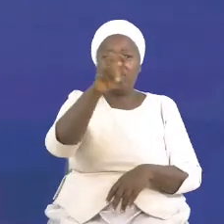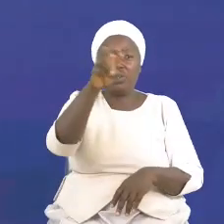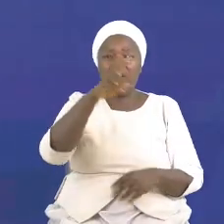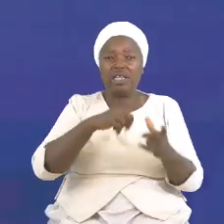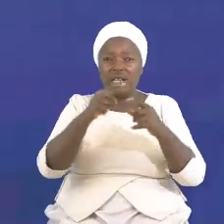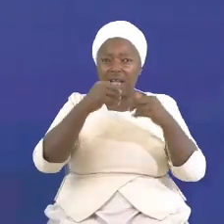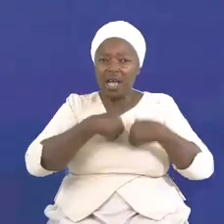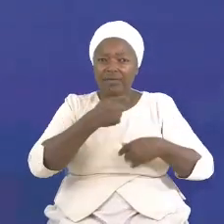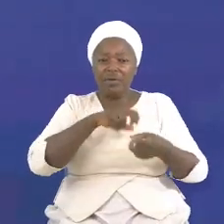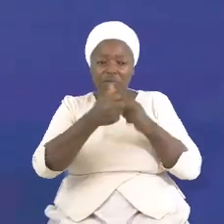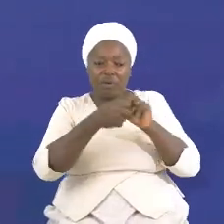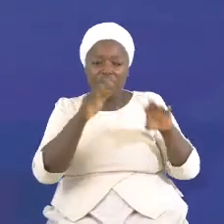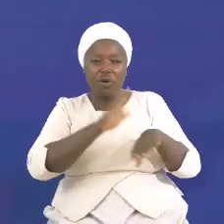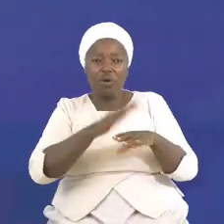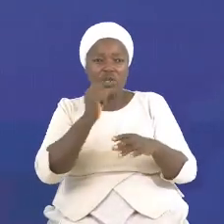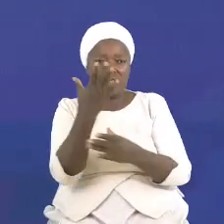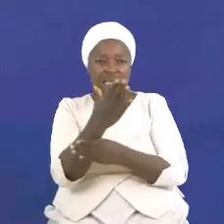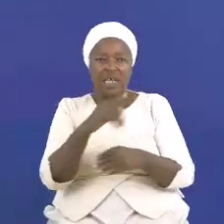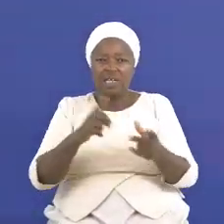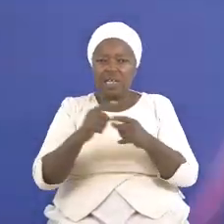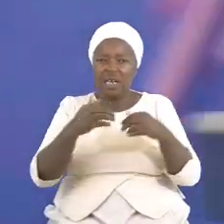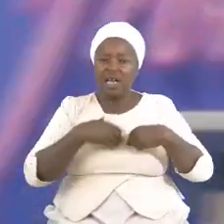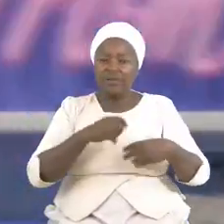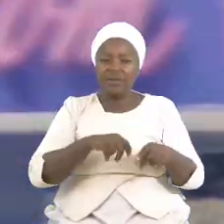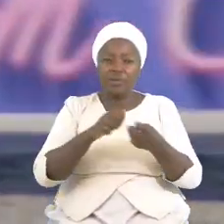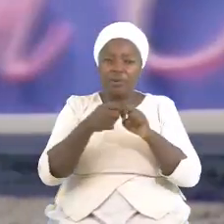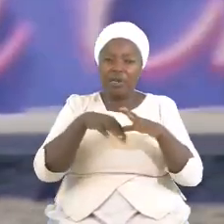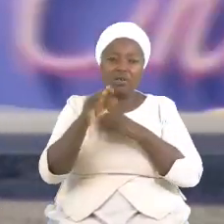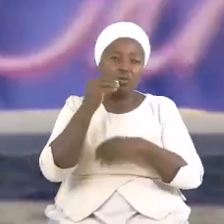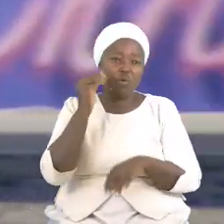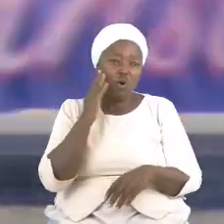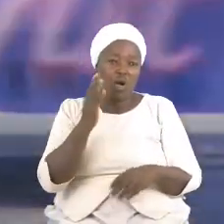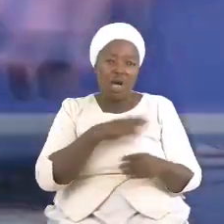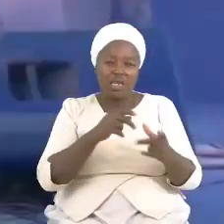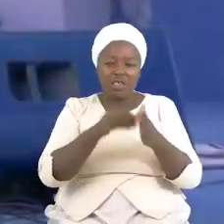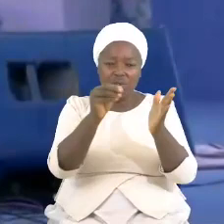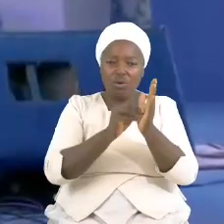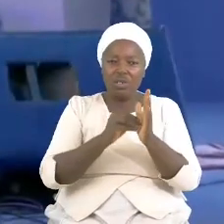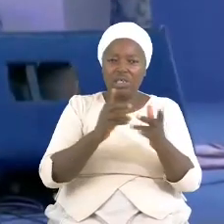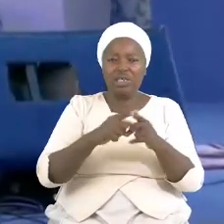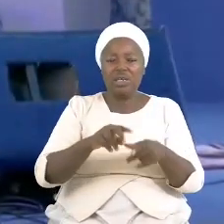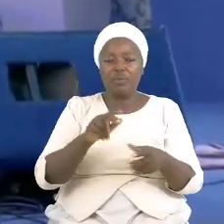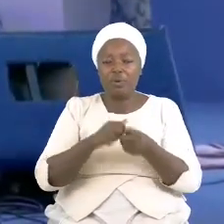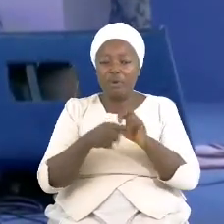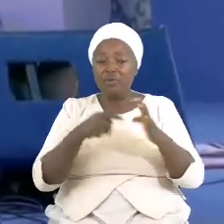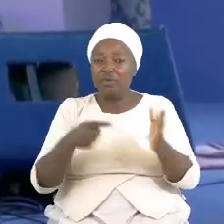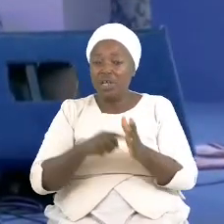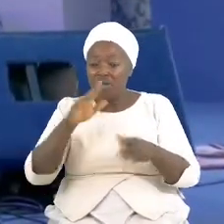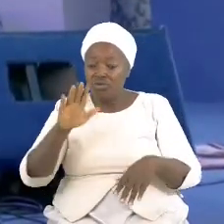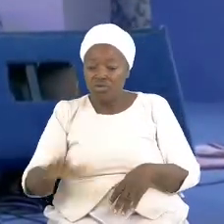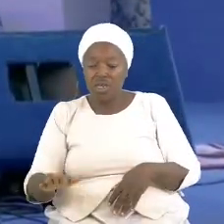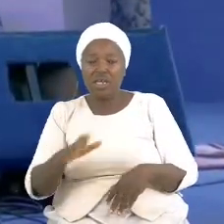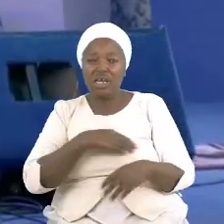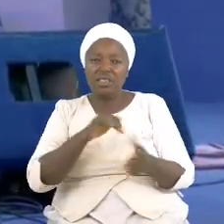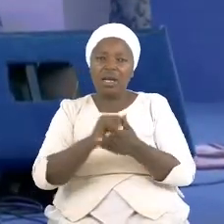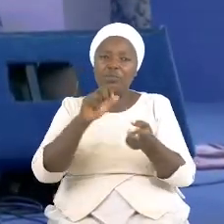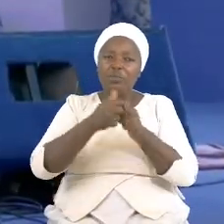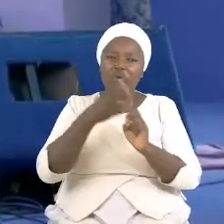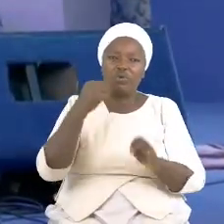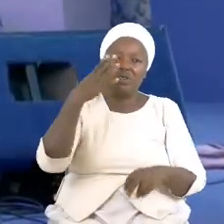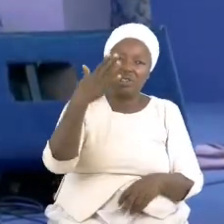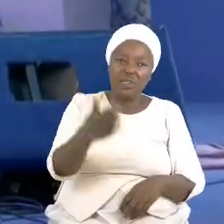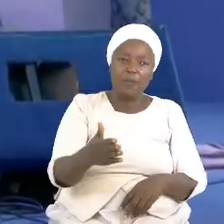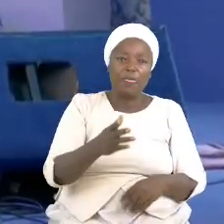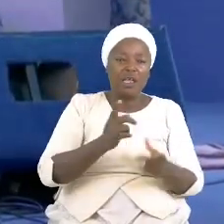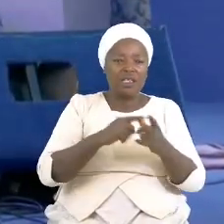on his hand, a problem in his home. The problem of this child, and the problem was there, and he's